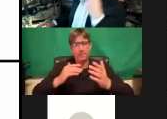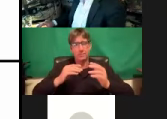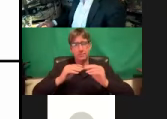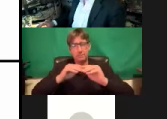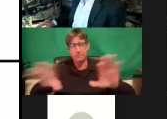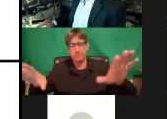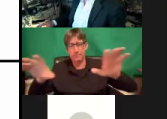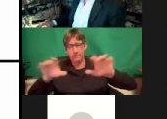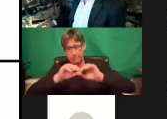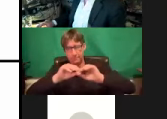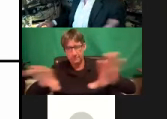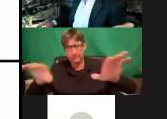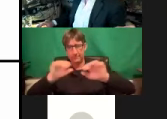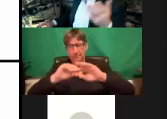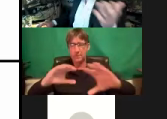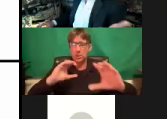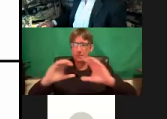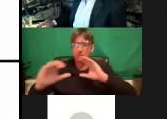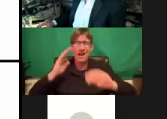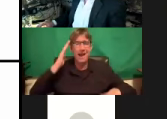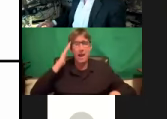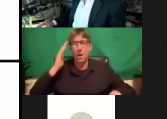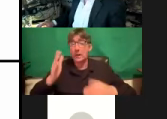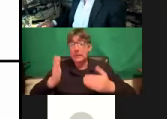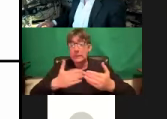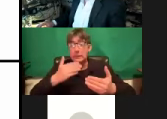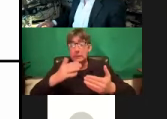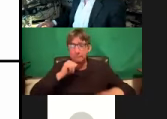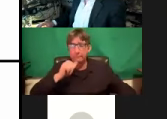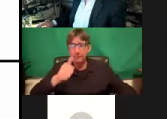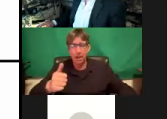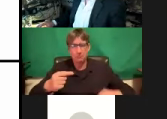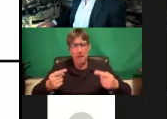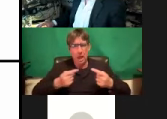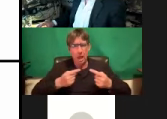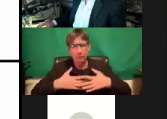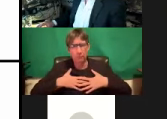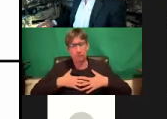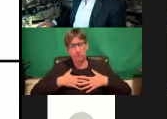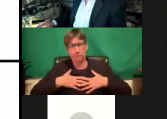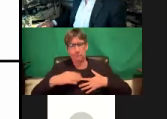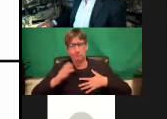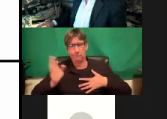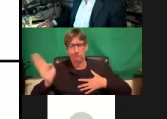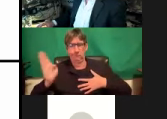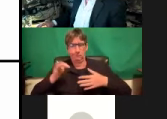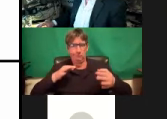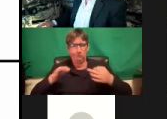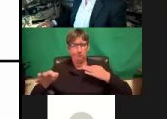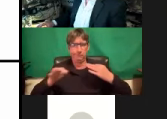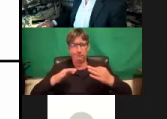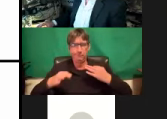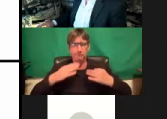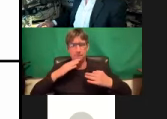to be doing these, but just a word of thanks for taking this seriously and doing a really extraordinary job getting the messages